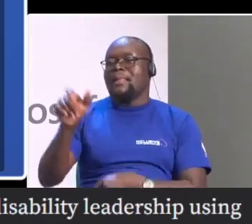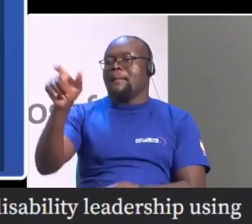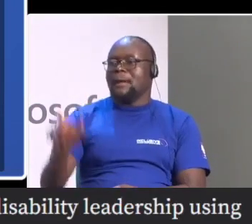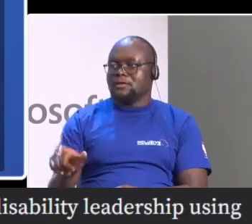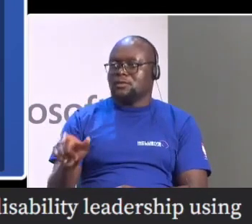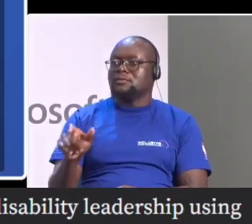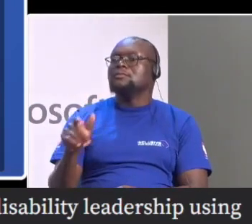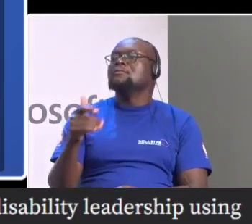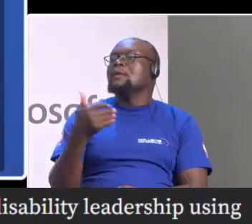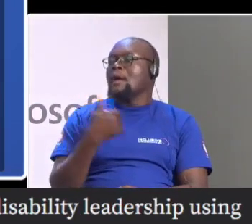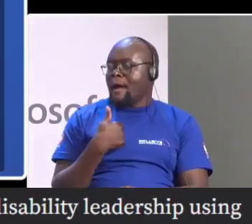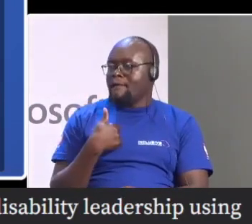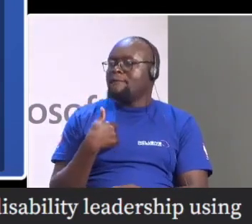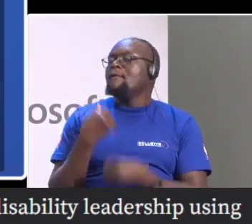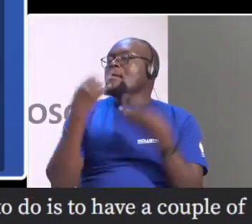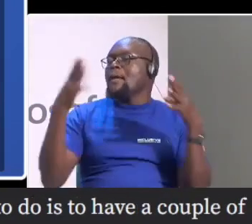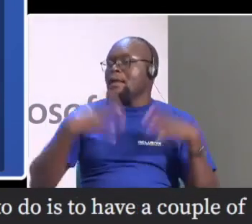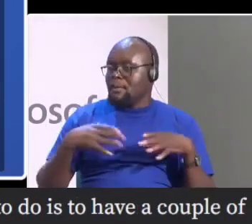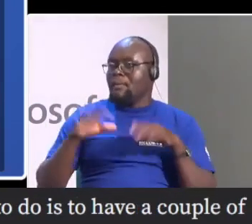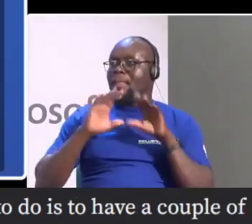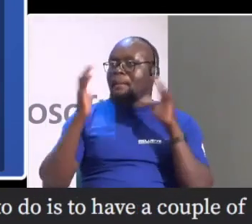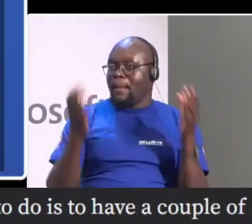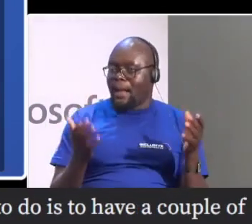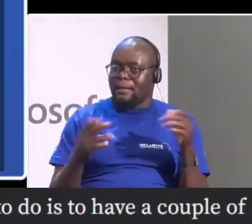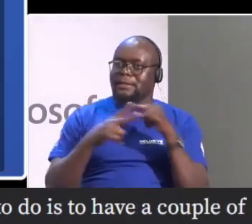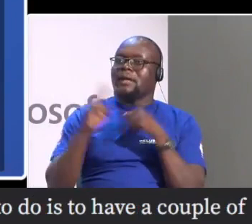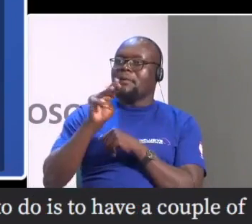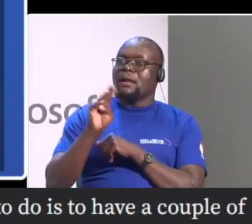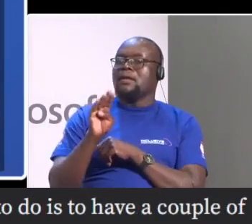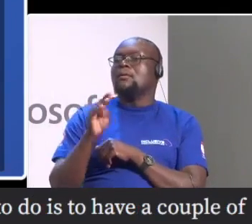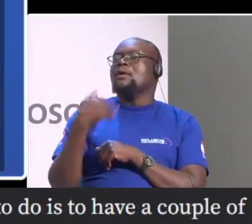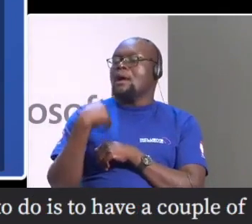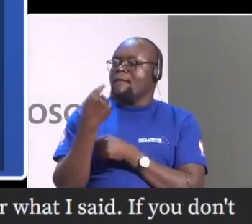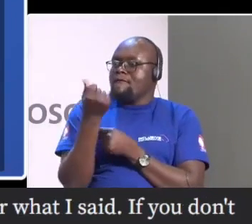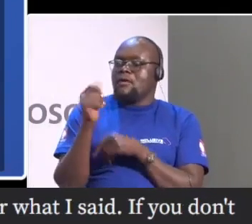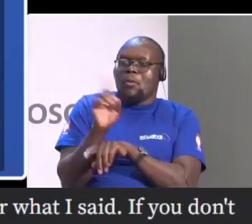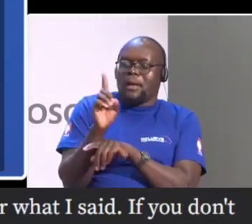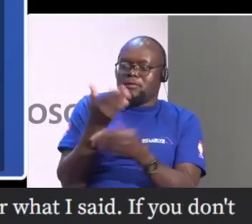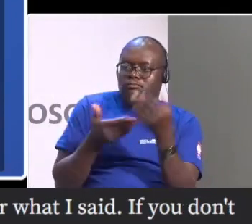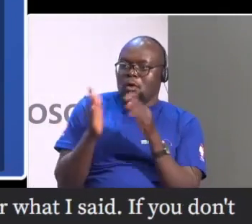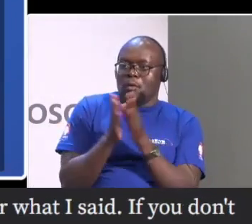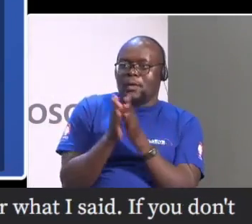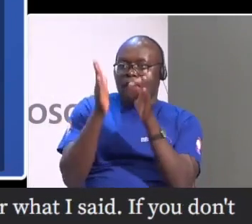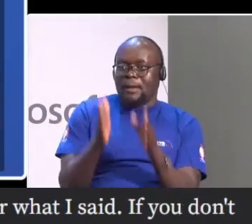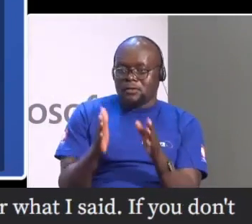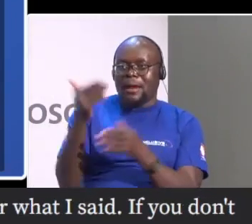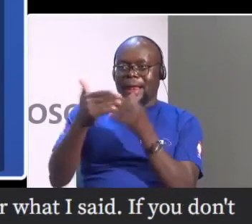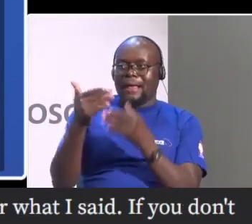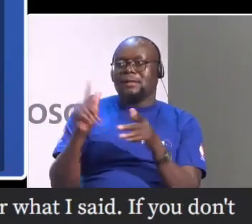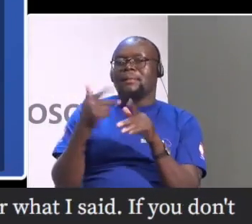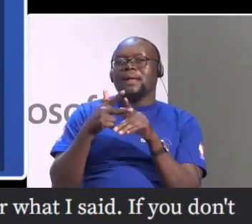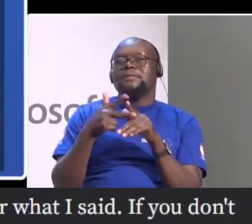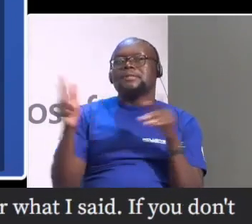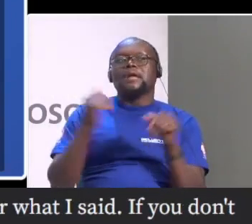There's 7.8 billion people on the planet. So have a couple of minute conversations with the person next to you and then